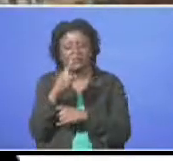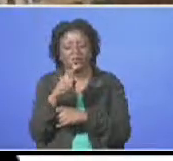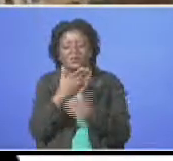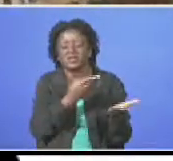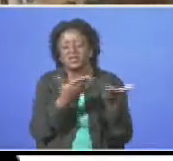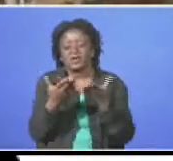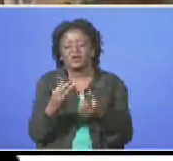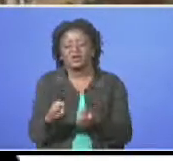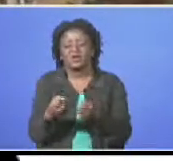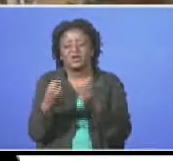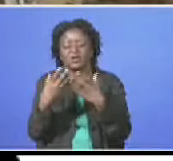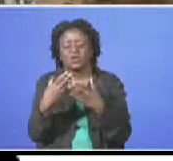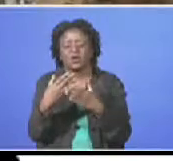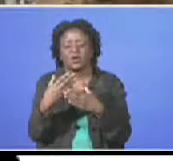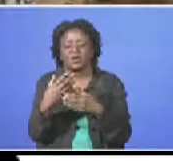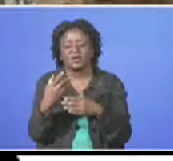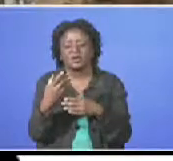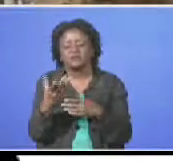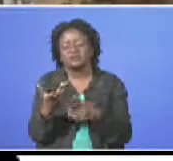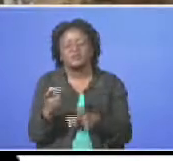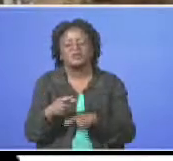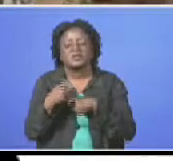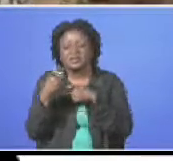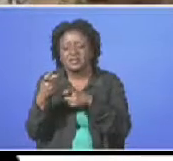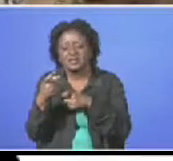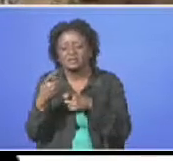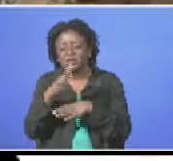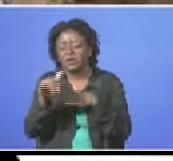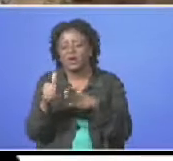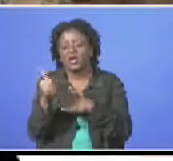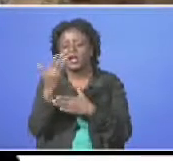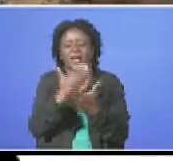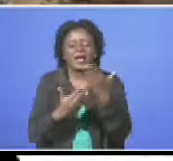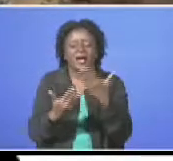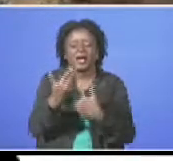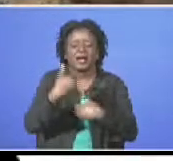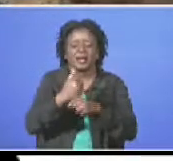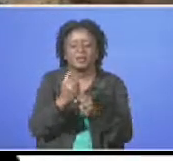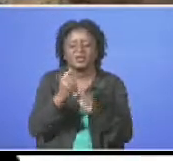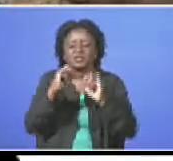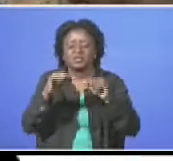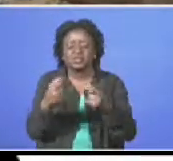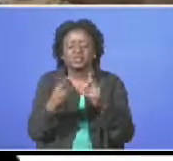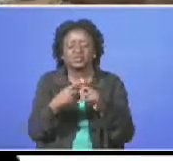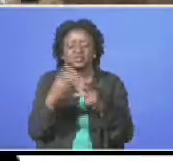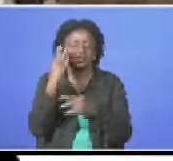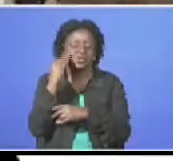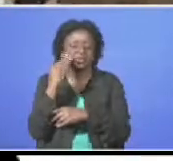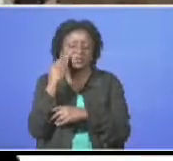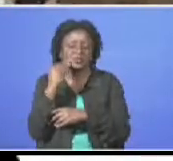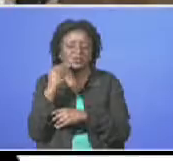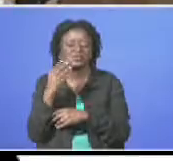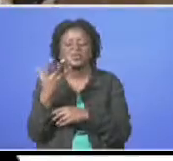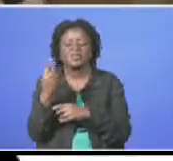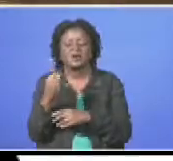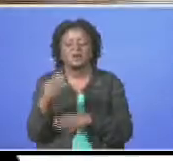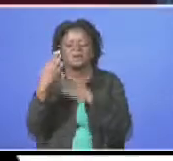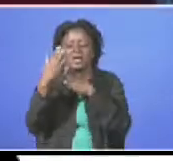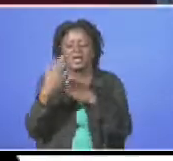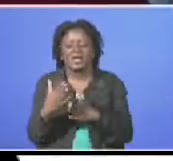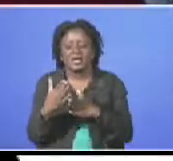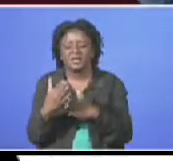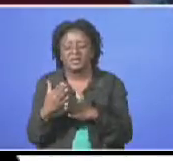Carry a lot of souvenirs, a lot of unique pieces, all handmade. Just experiencing the Bahamian